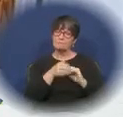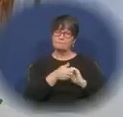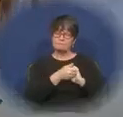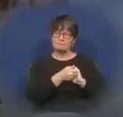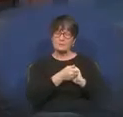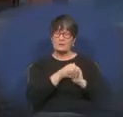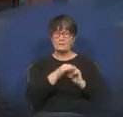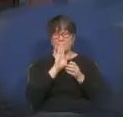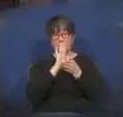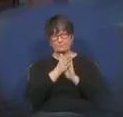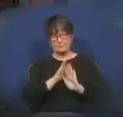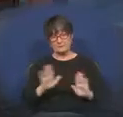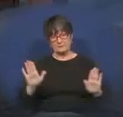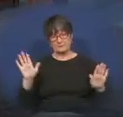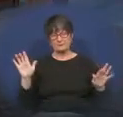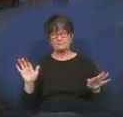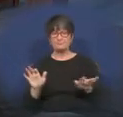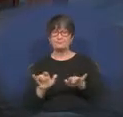peace.